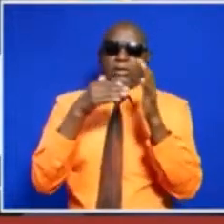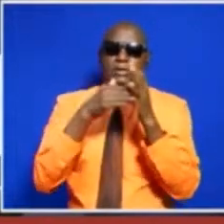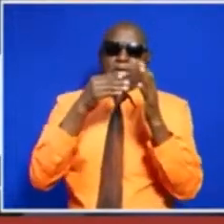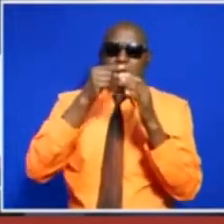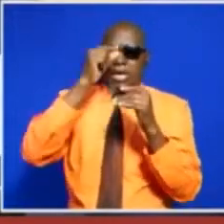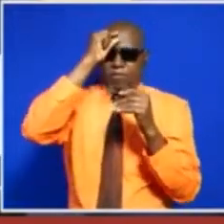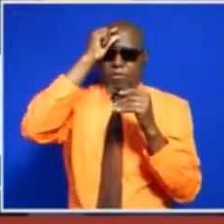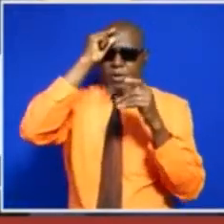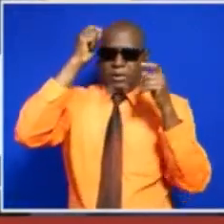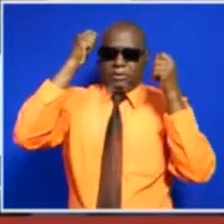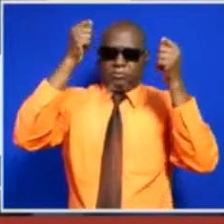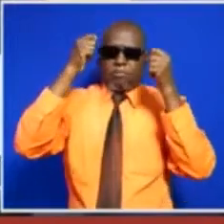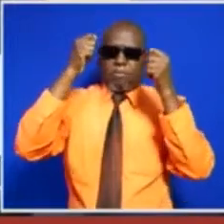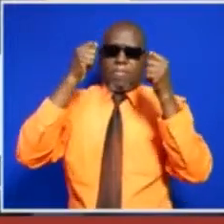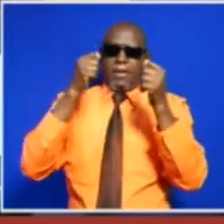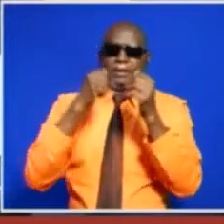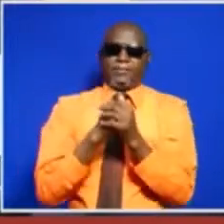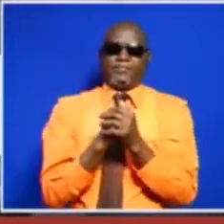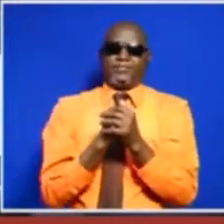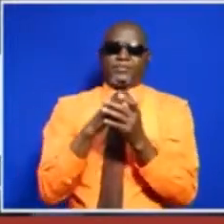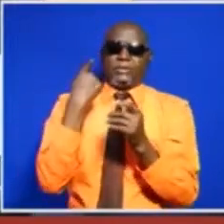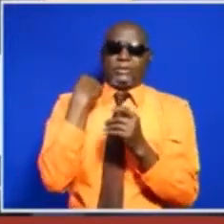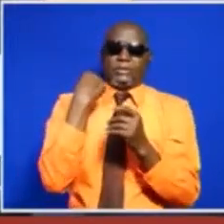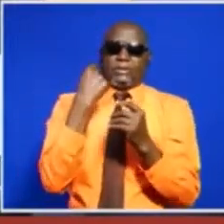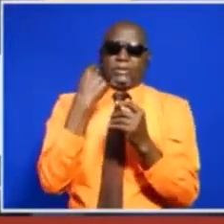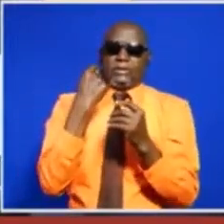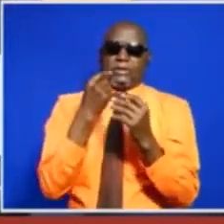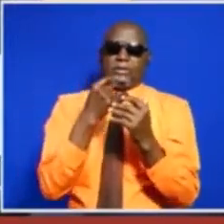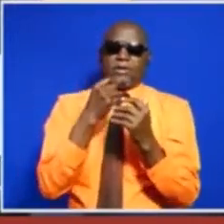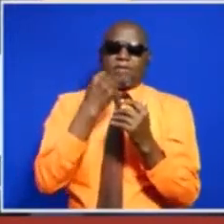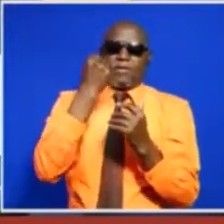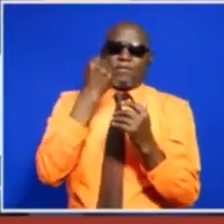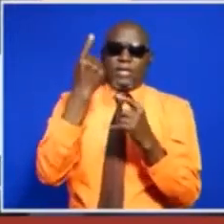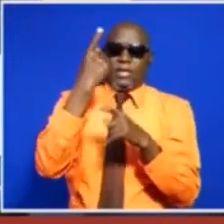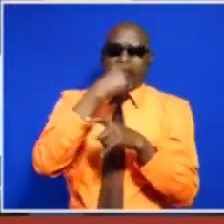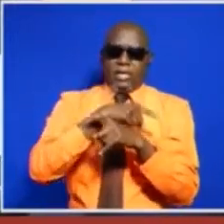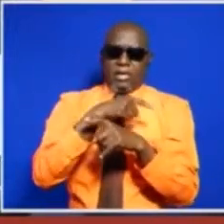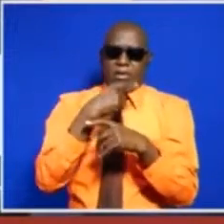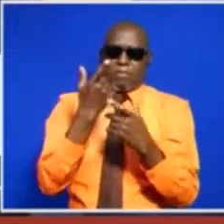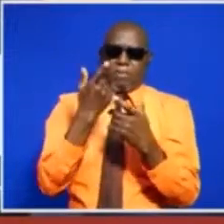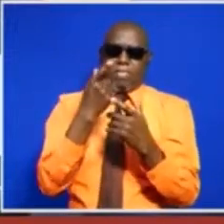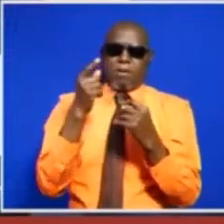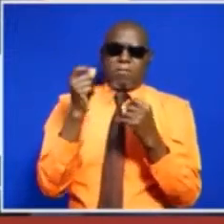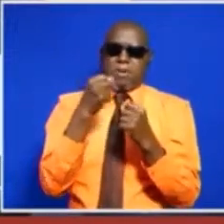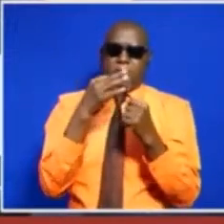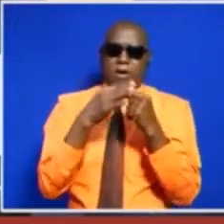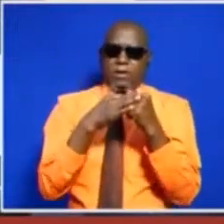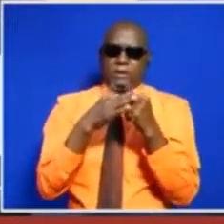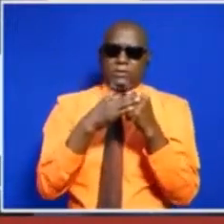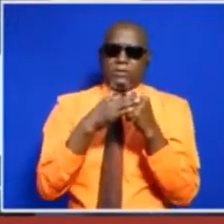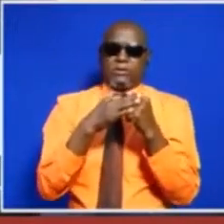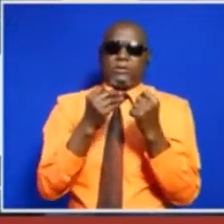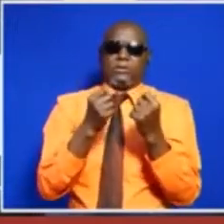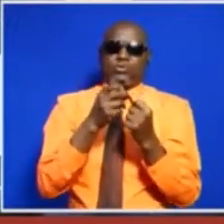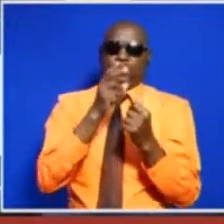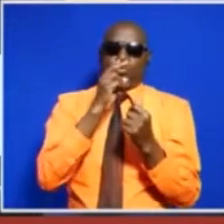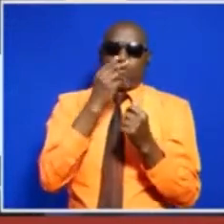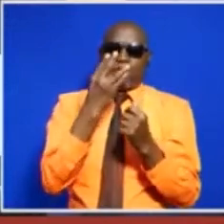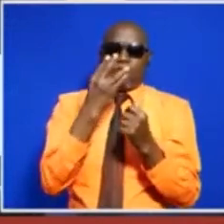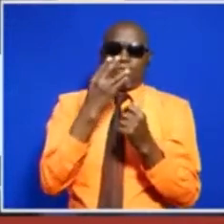Court, my Lord Justice Mwita, yesterday on the 5th day of August 2024,